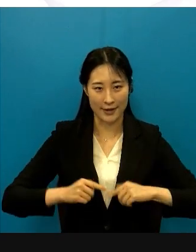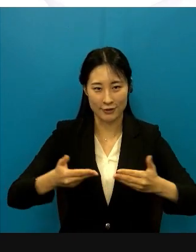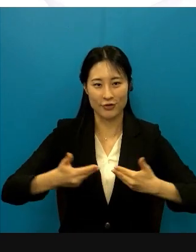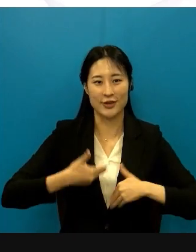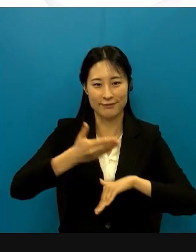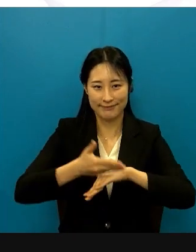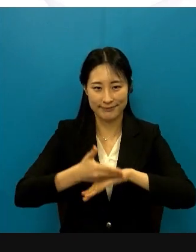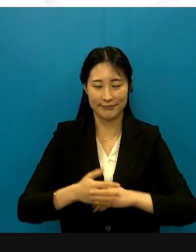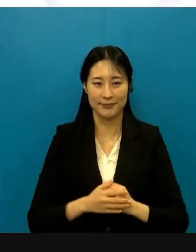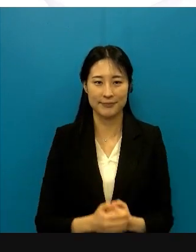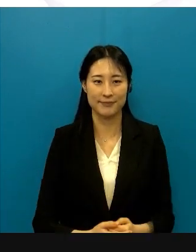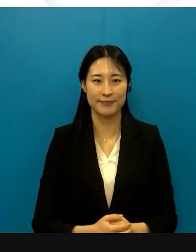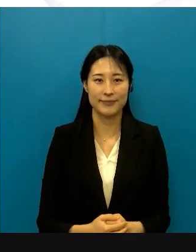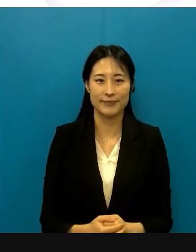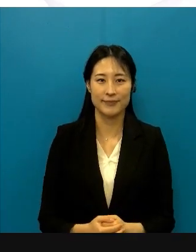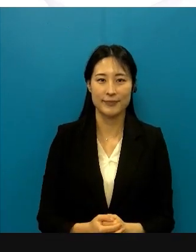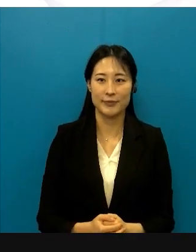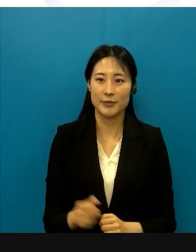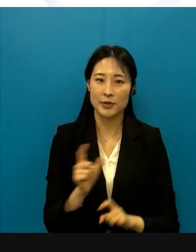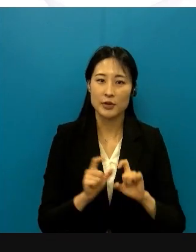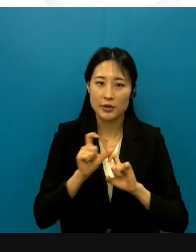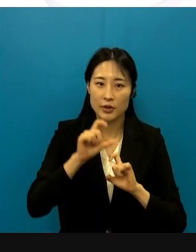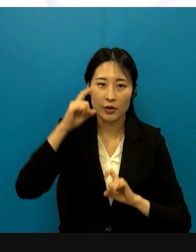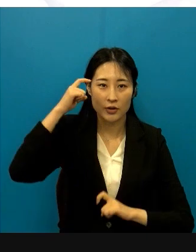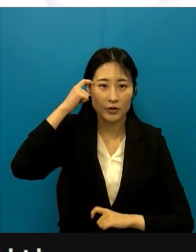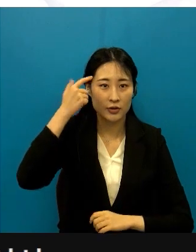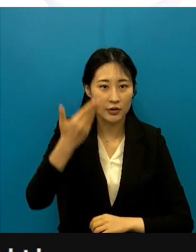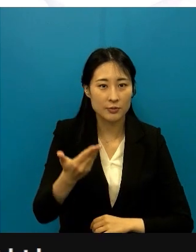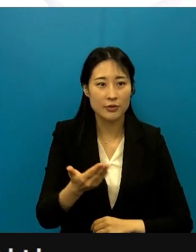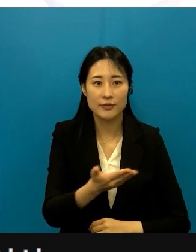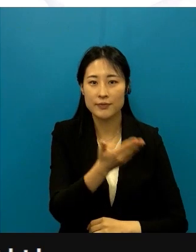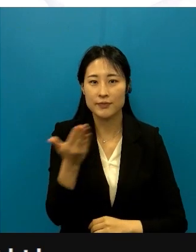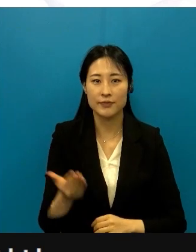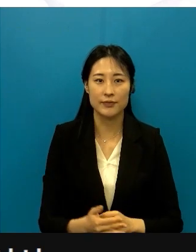you like question? Oh, yes, please.